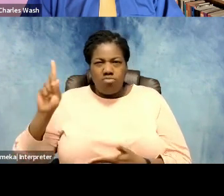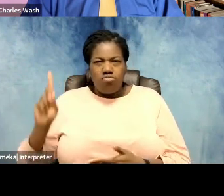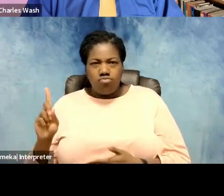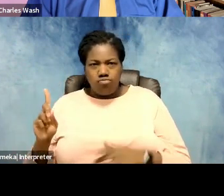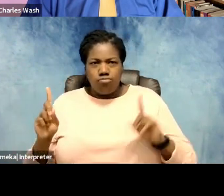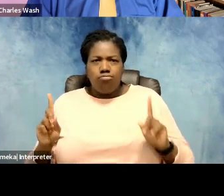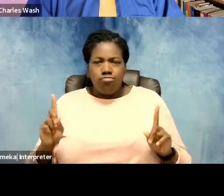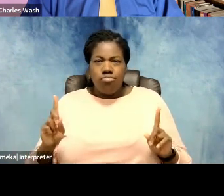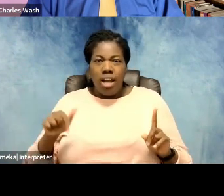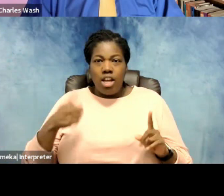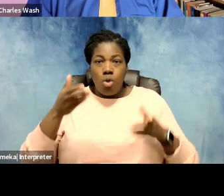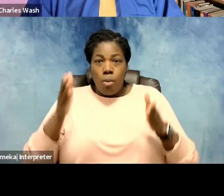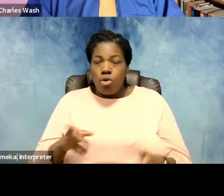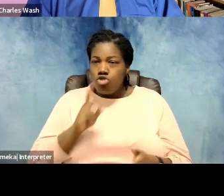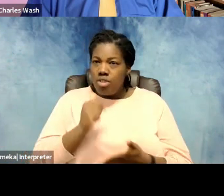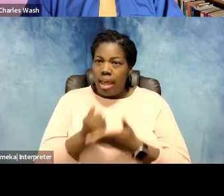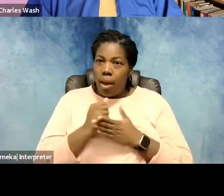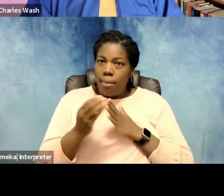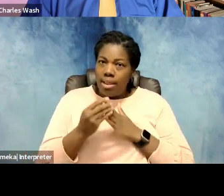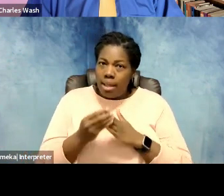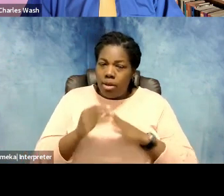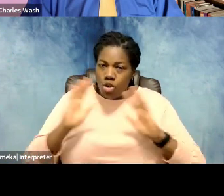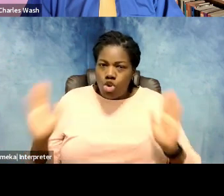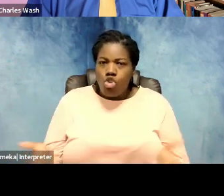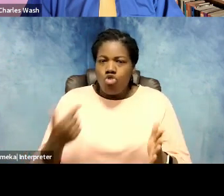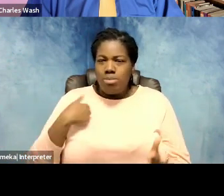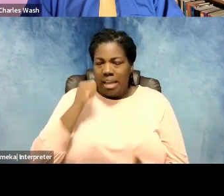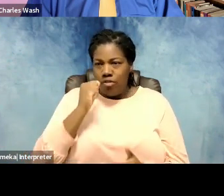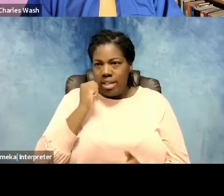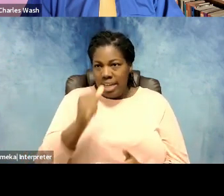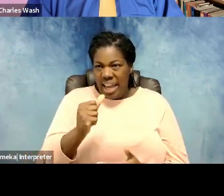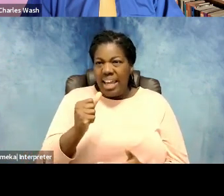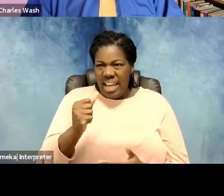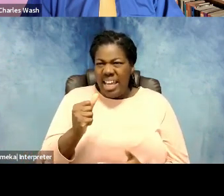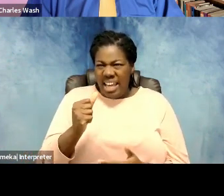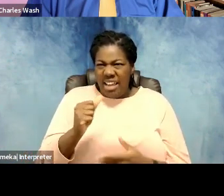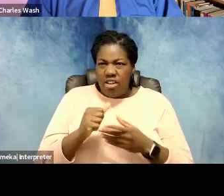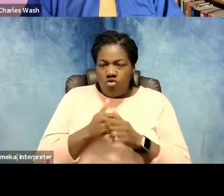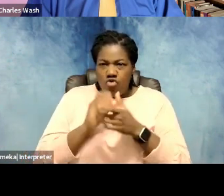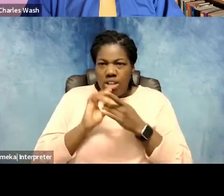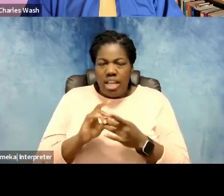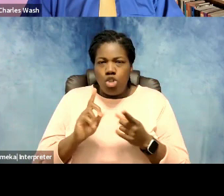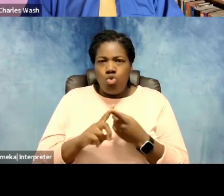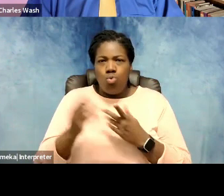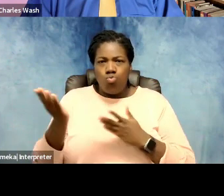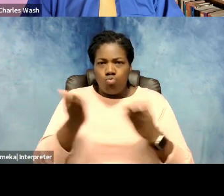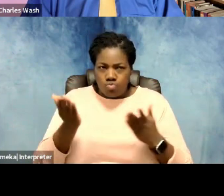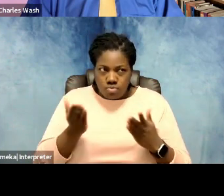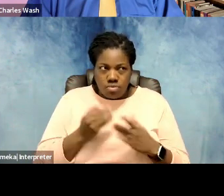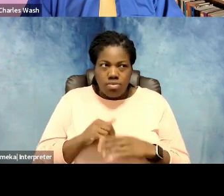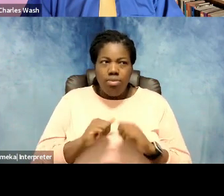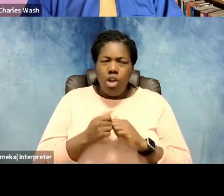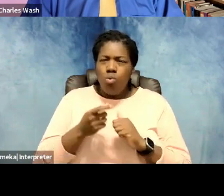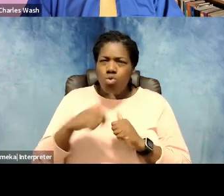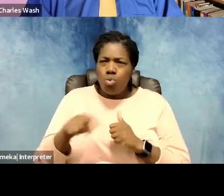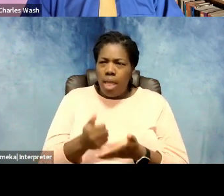another individual that helps to guide me and push me every single day around this idea of service. You know, how are we helping